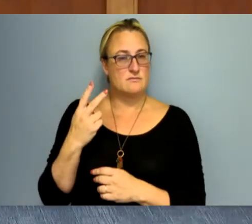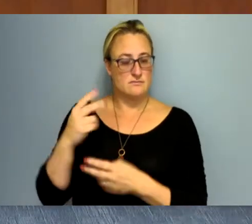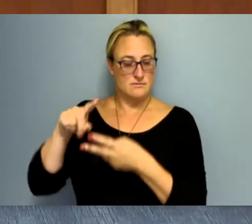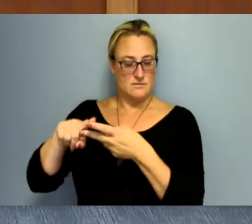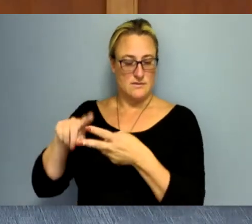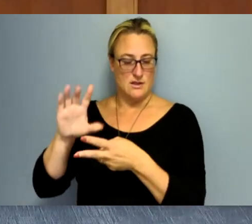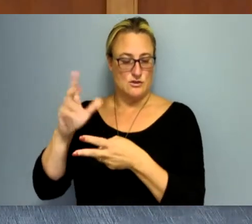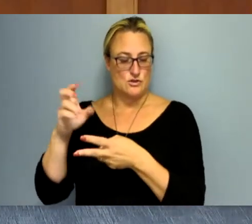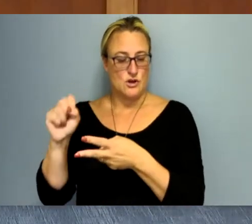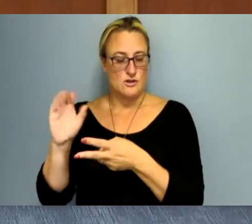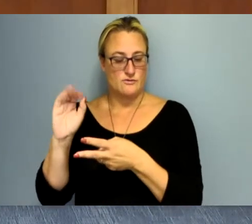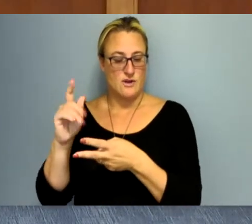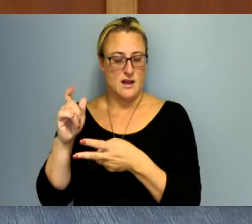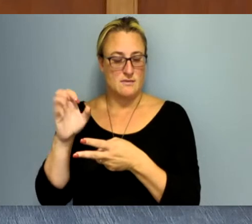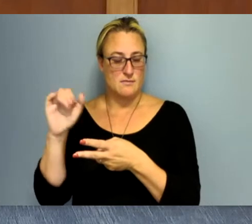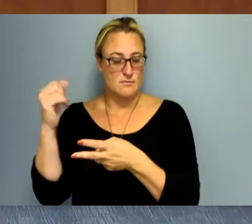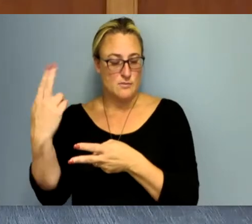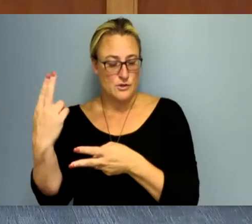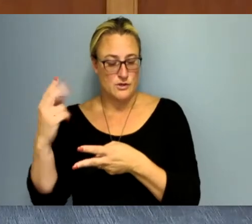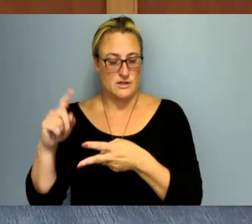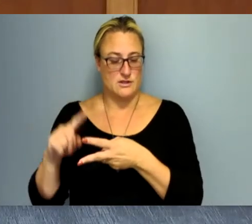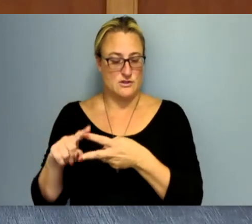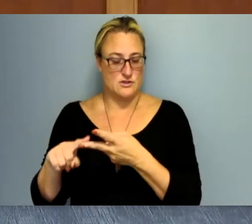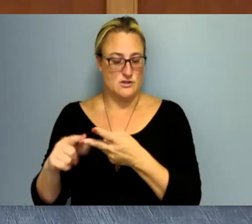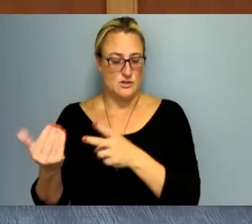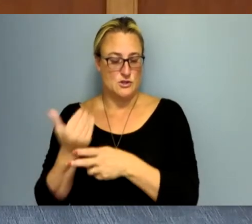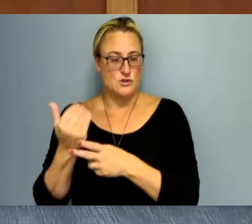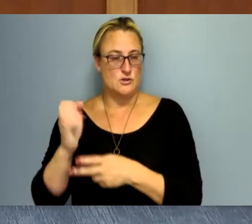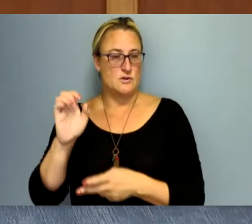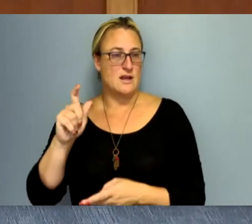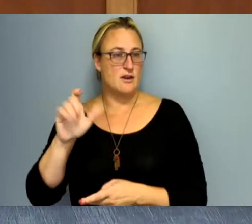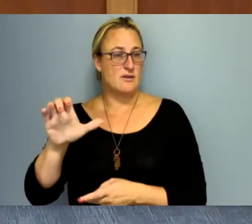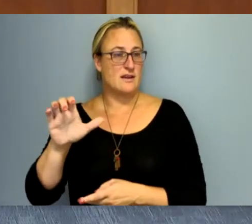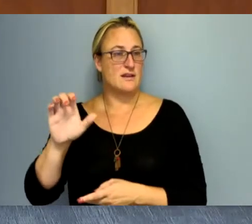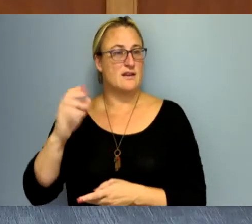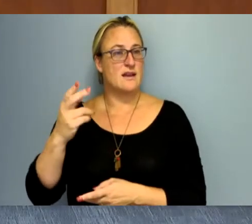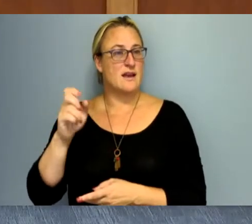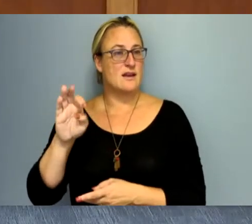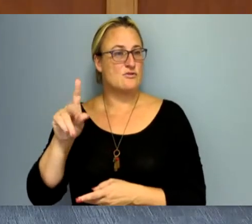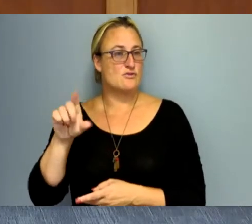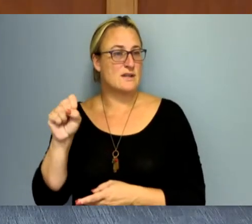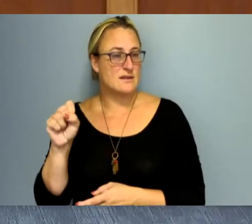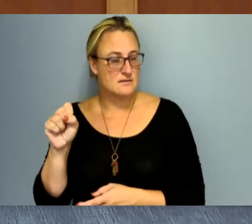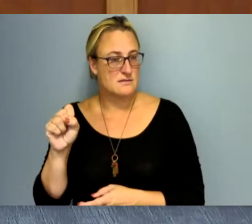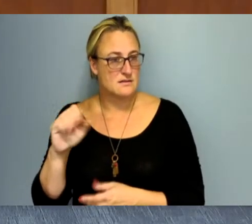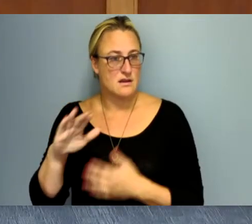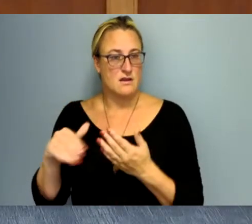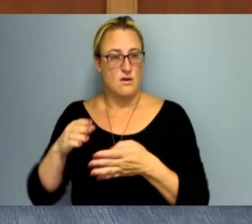Raudenbush, and a new appointment, Mr. Eric Henricks. All appointments will end